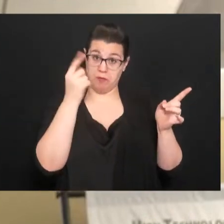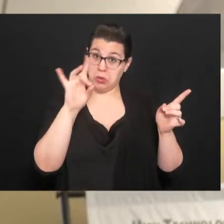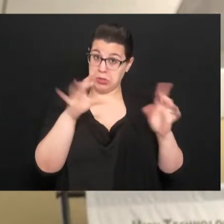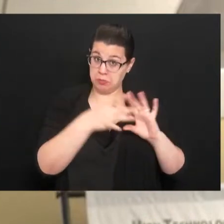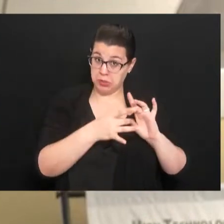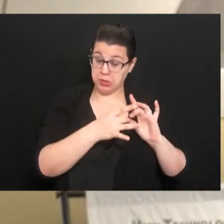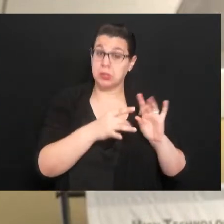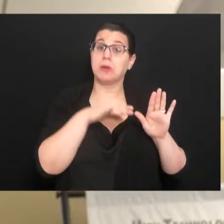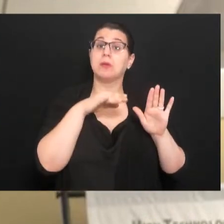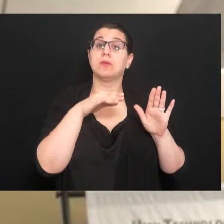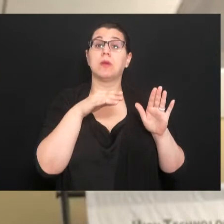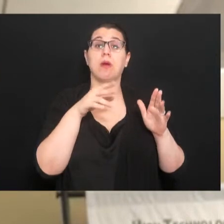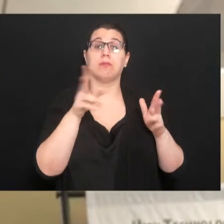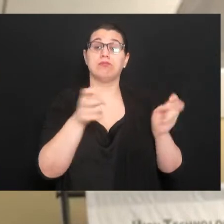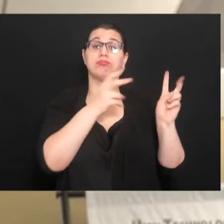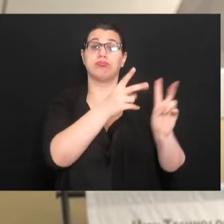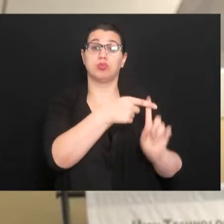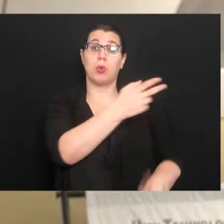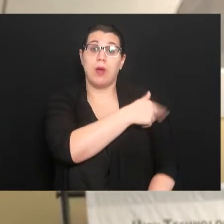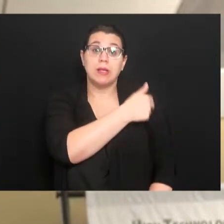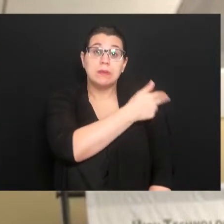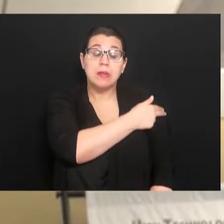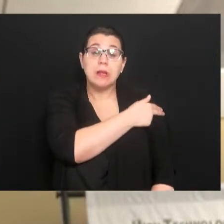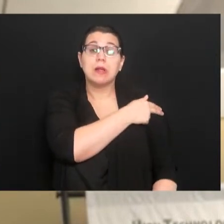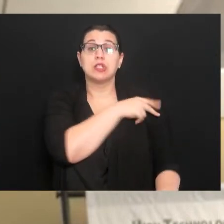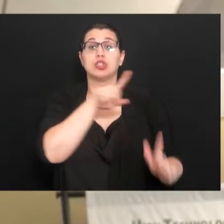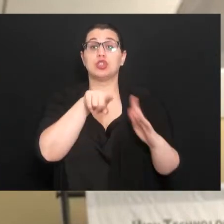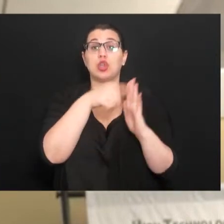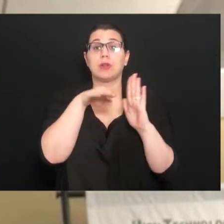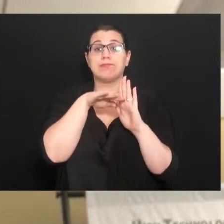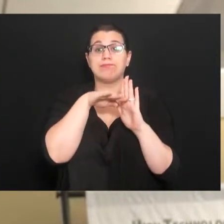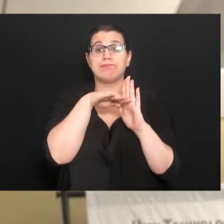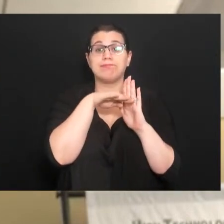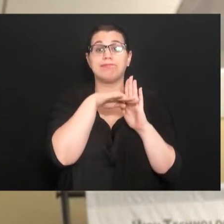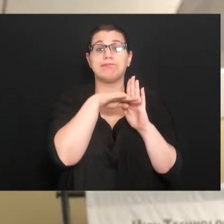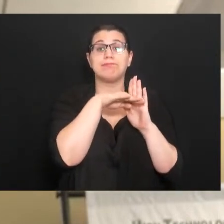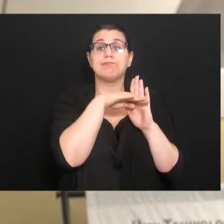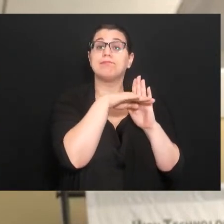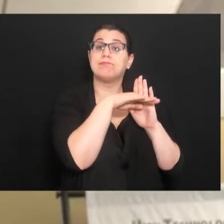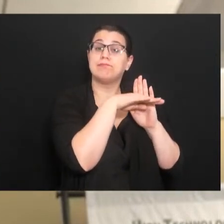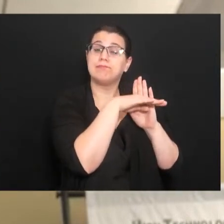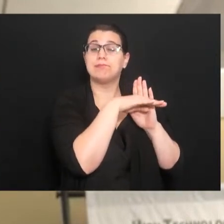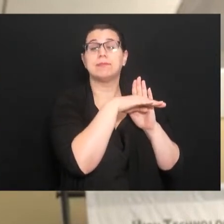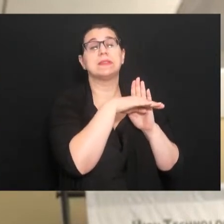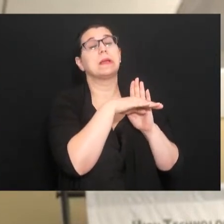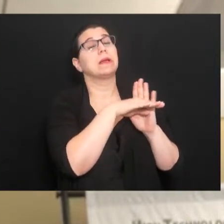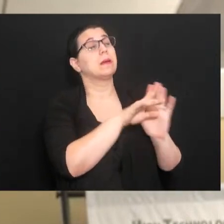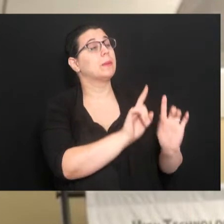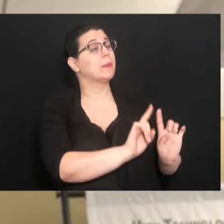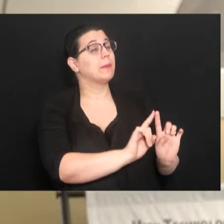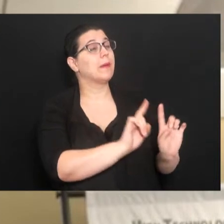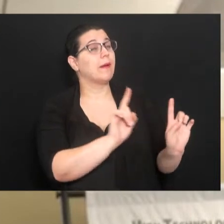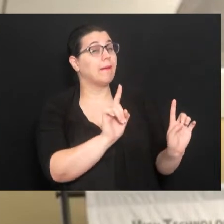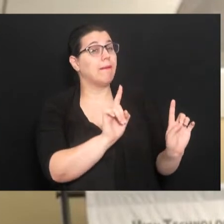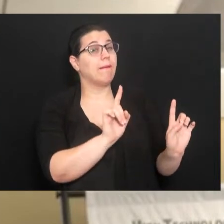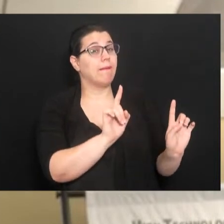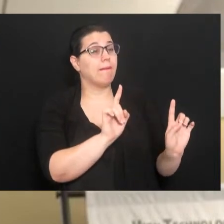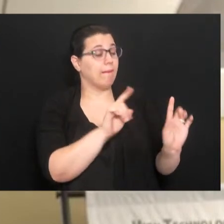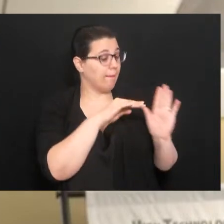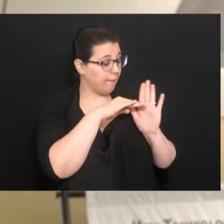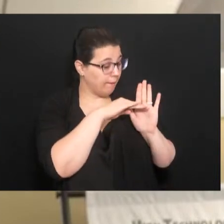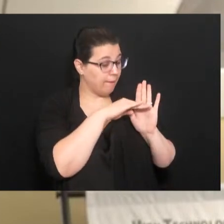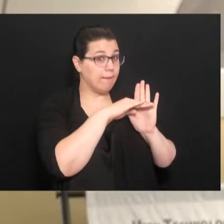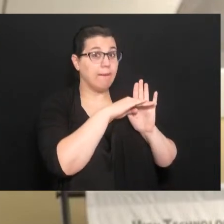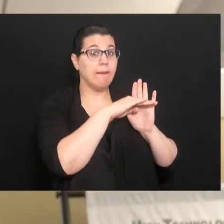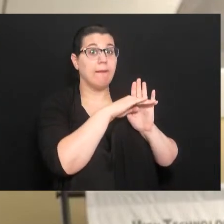of hospitalizations. But what we are also seeing is, while we see a plateau and numbers start to